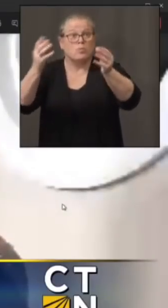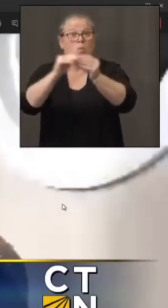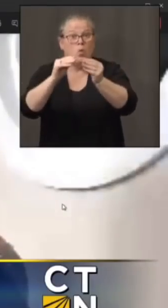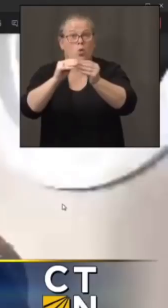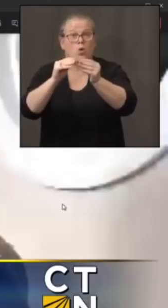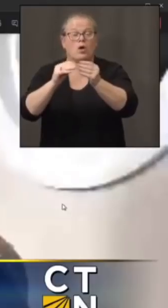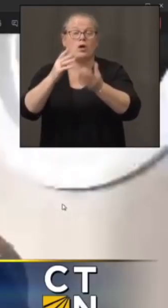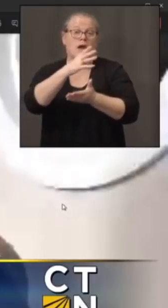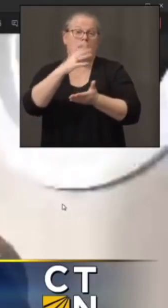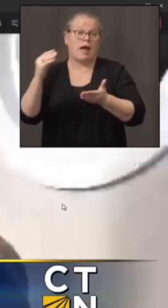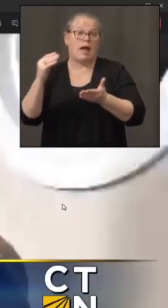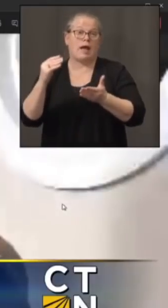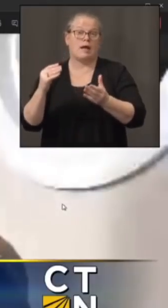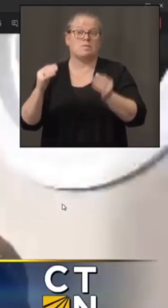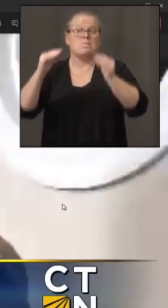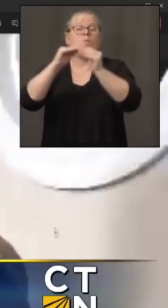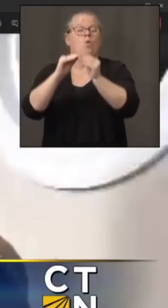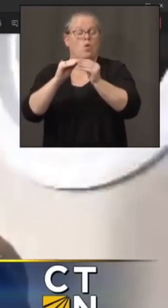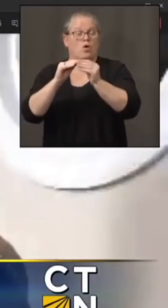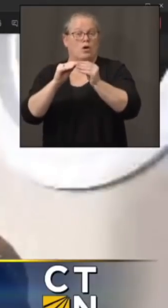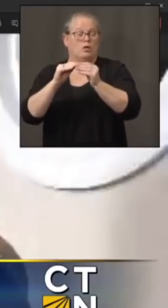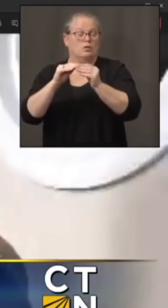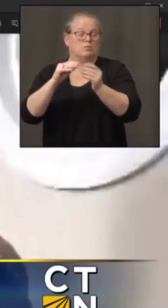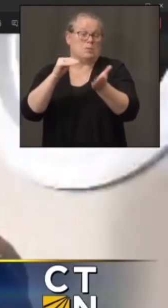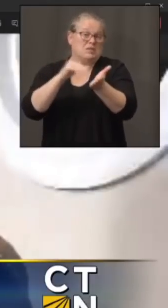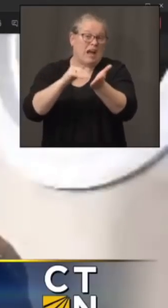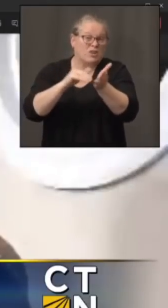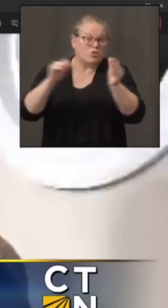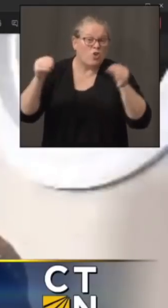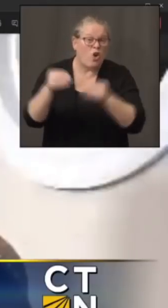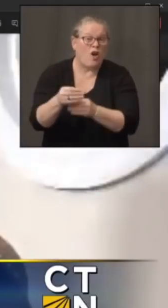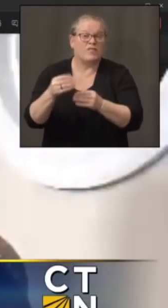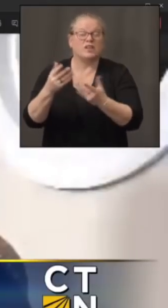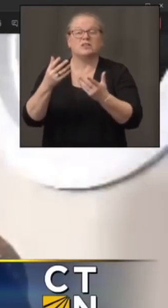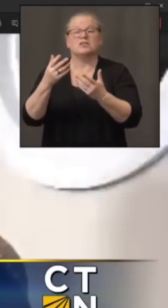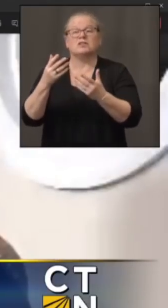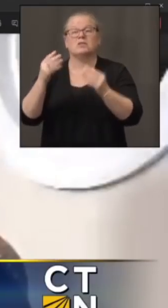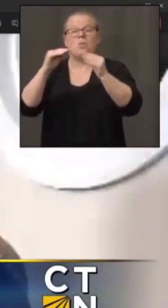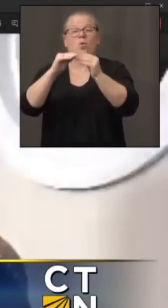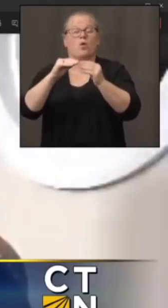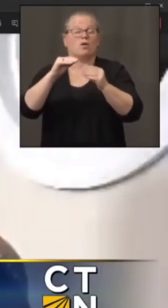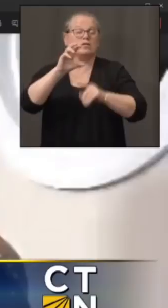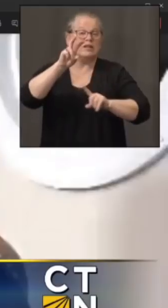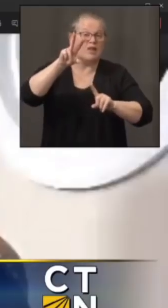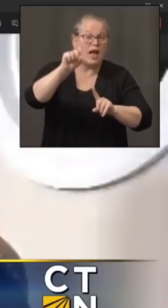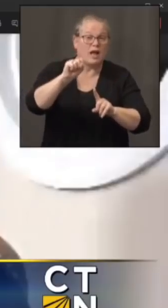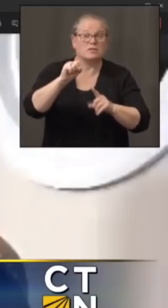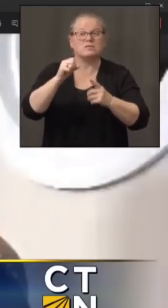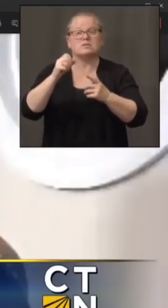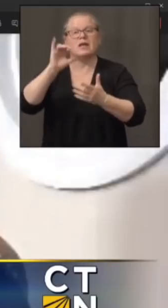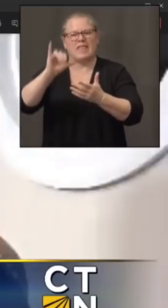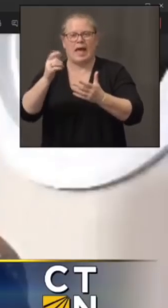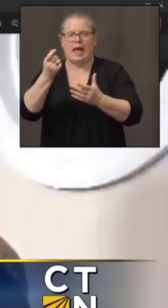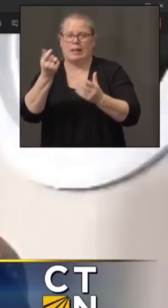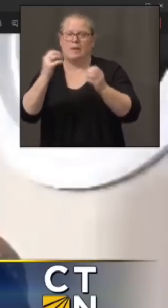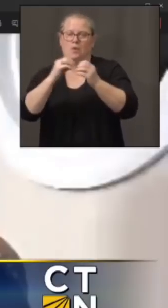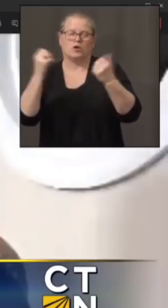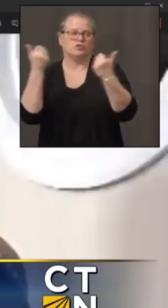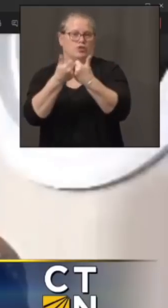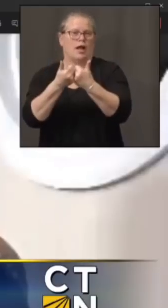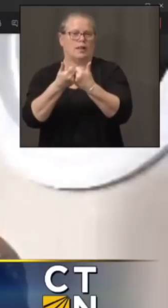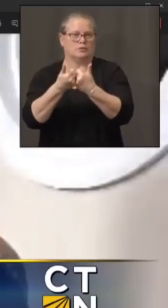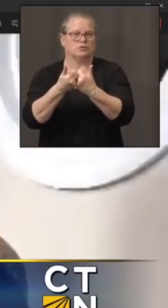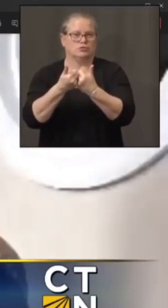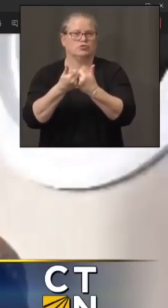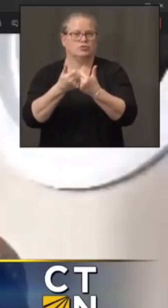more primary care sites for distribution, that might be more of a challenge, because you're going to want to put